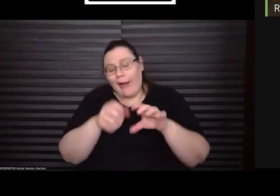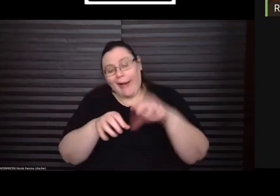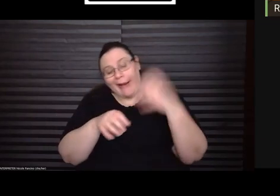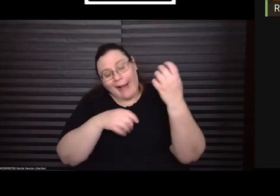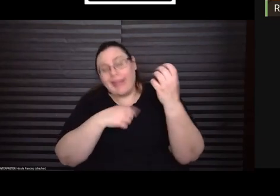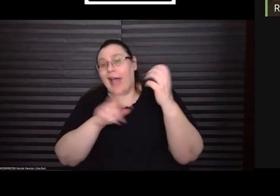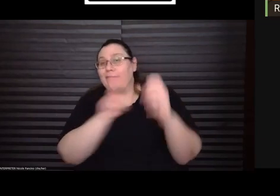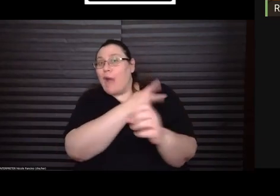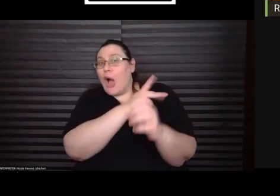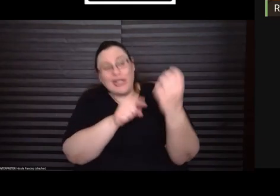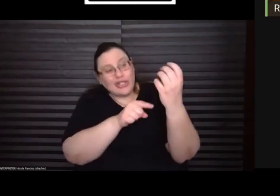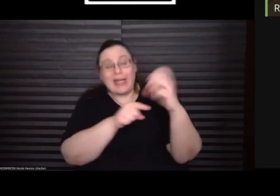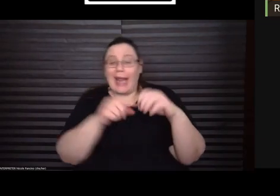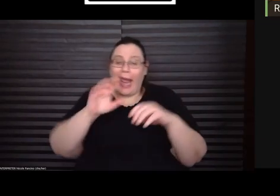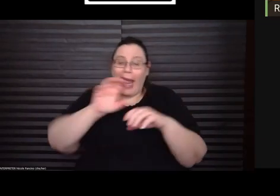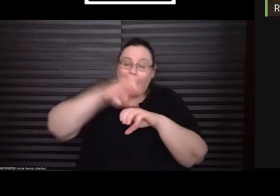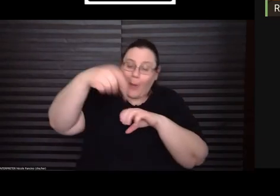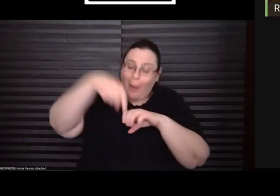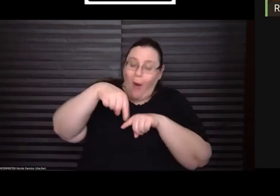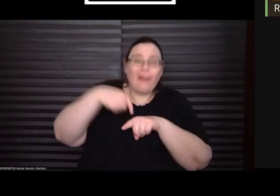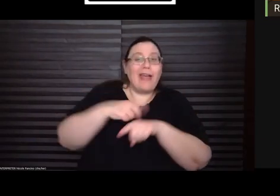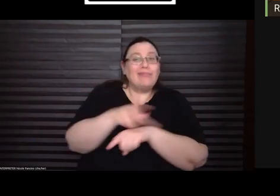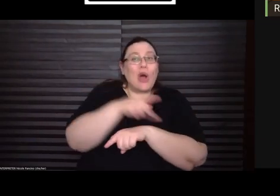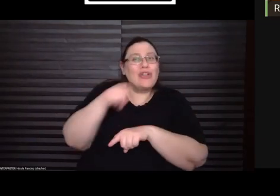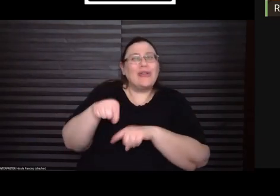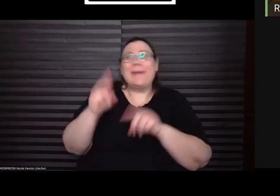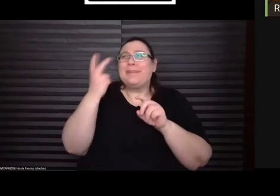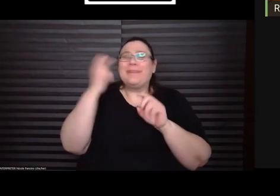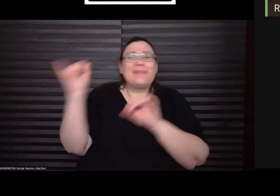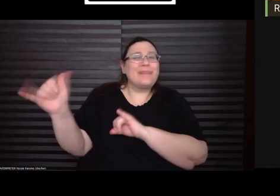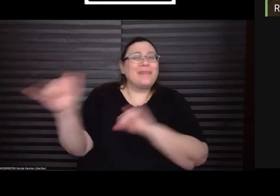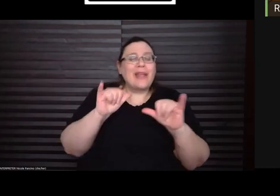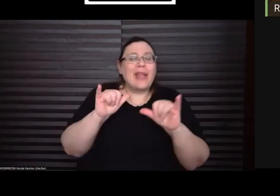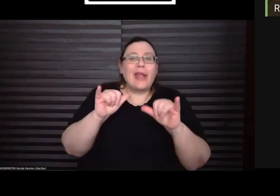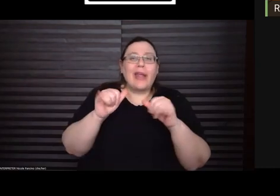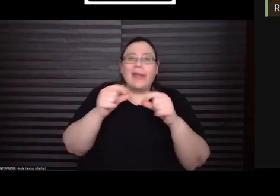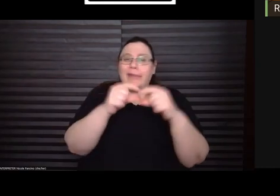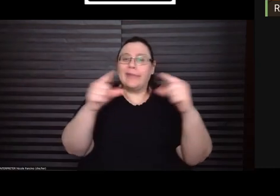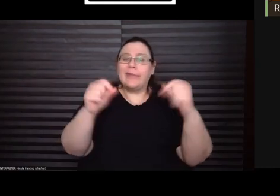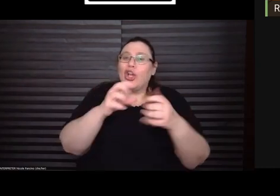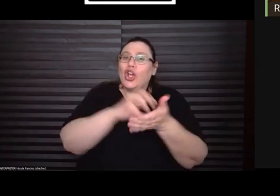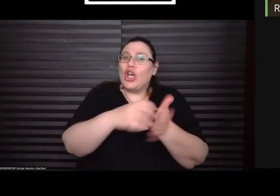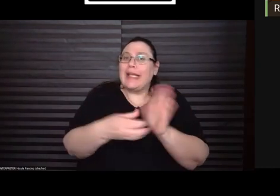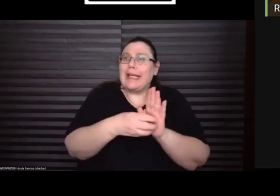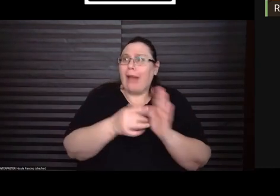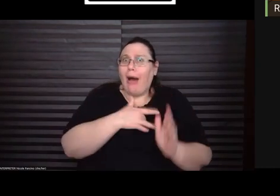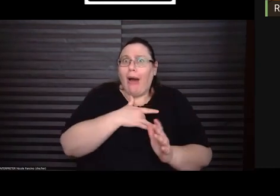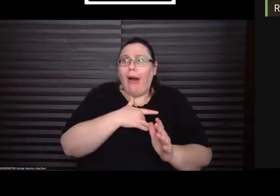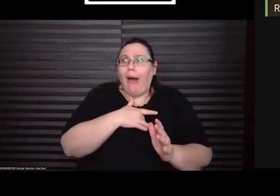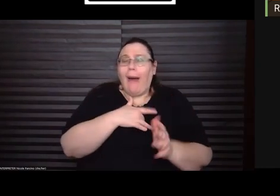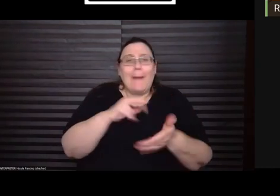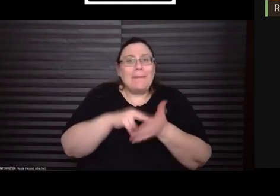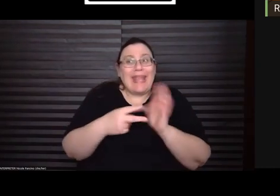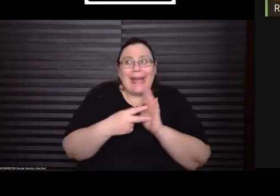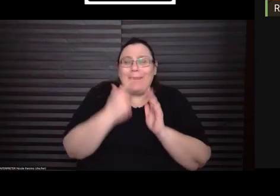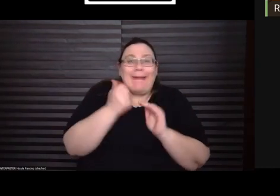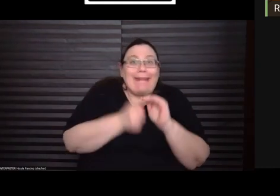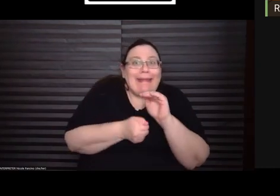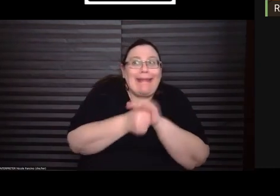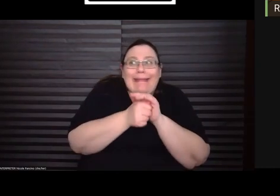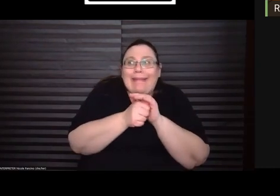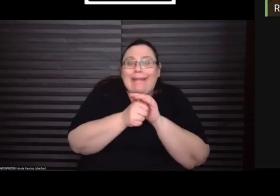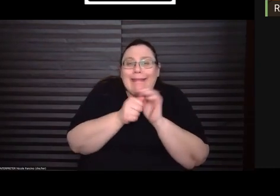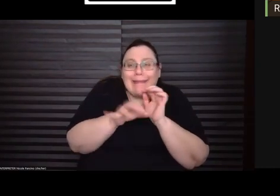the bottom and on the inside flap. And like, you know, it's sort of like the fortune cookies. It feels like all the more meaningful because it's like tiny and